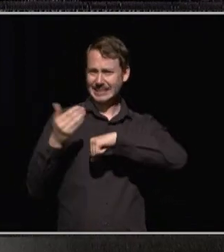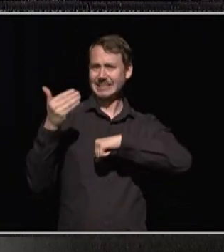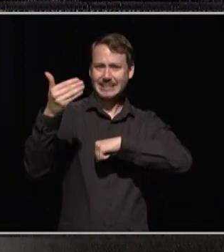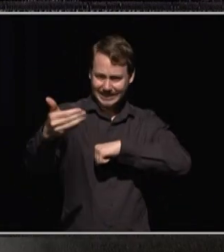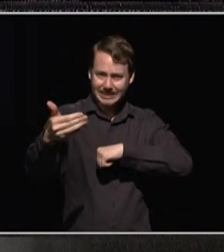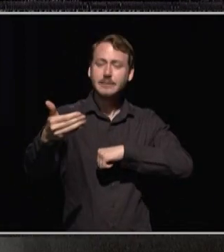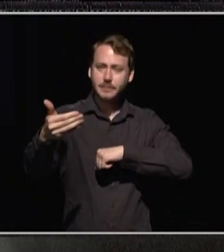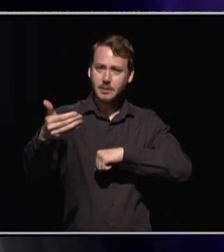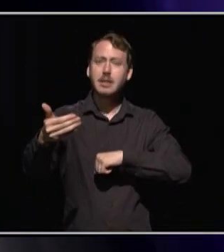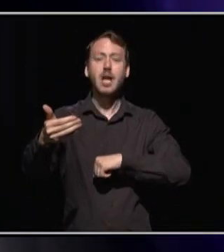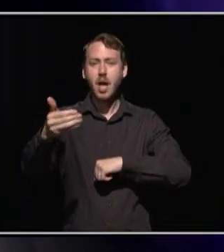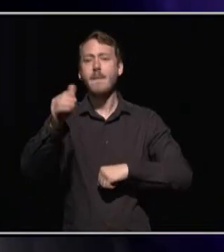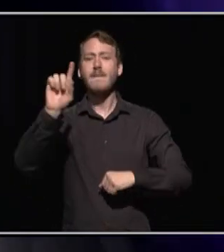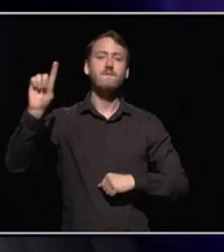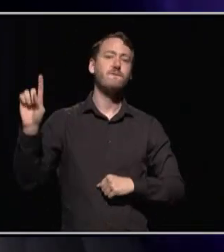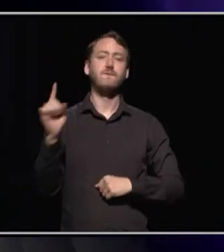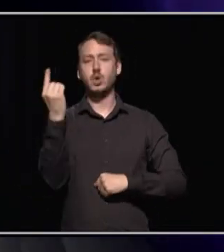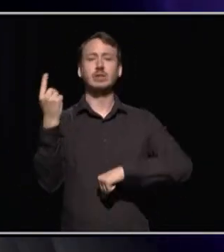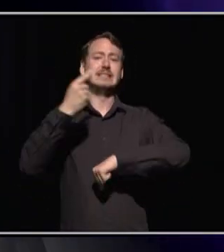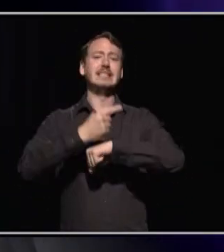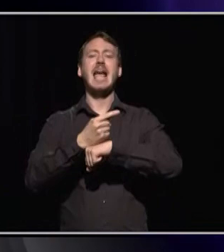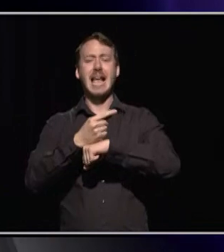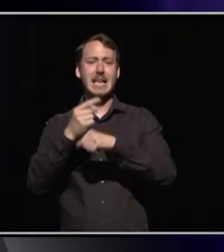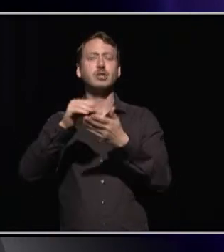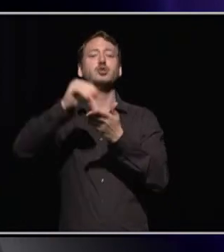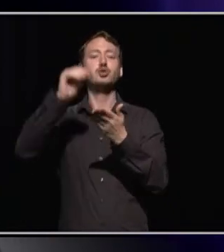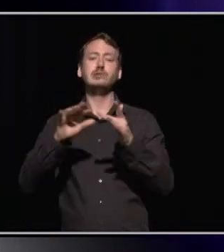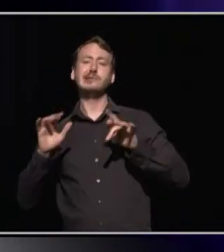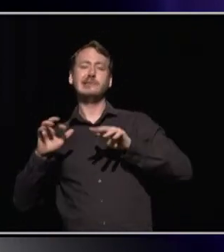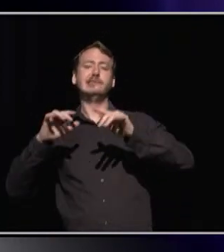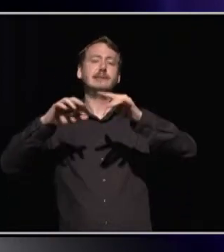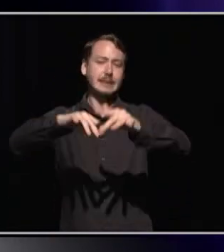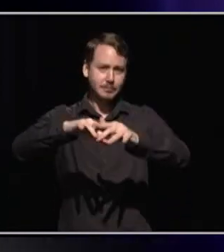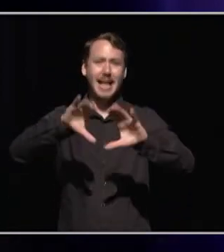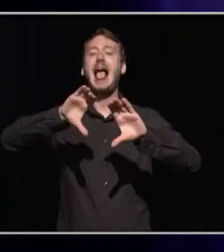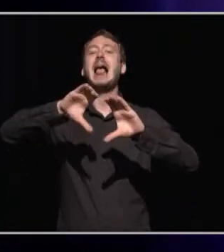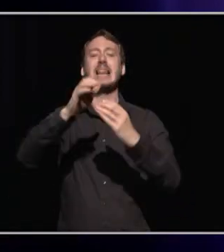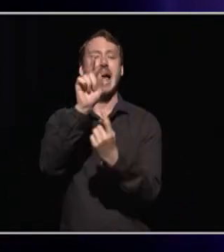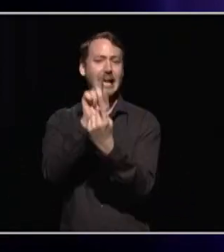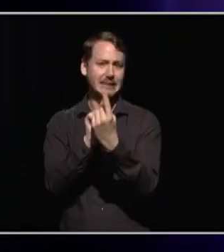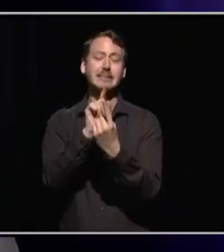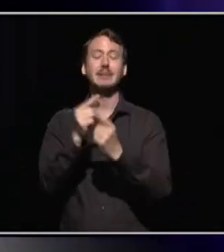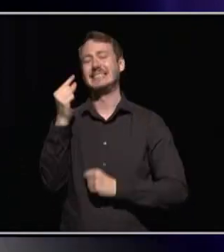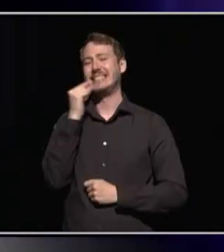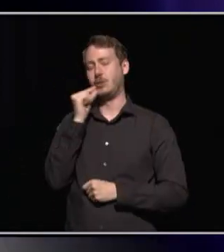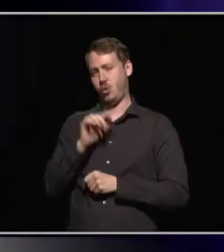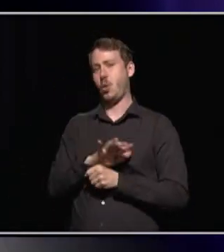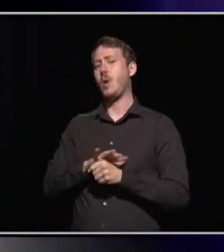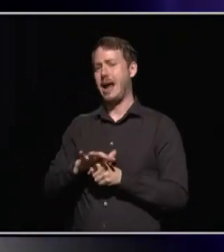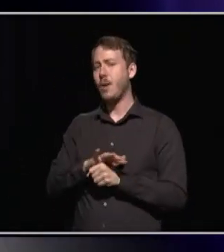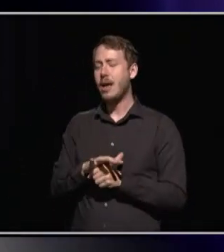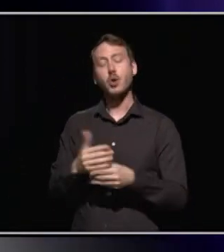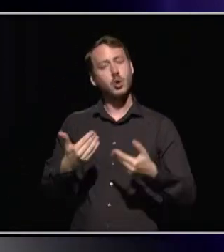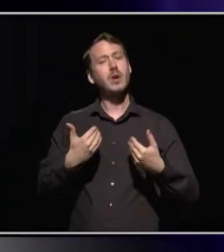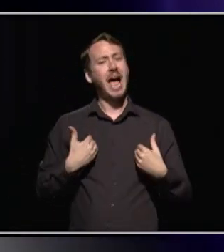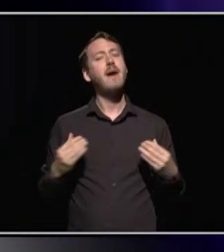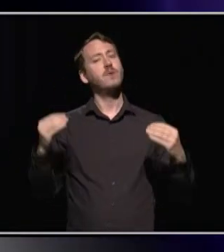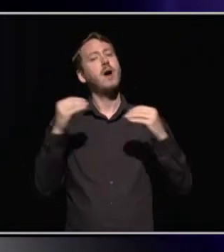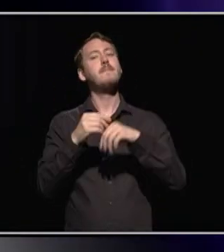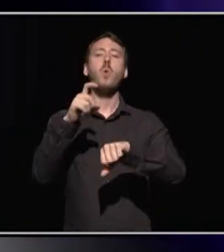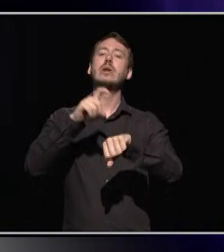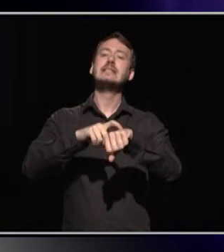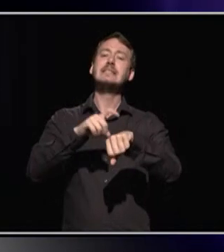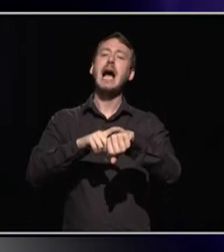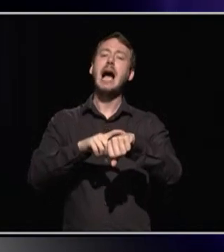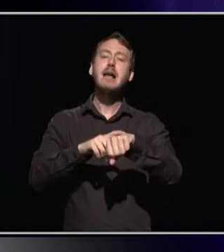from first in classes in San Antonio area anyway. And so we have a little bit more time